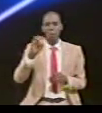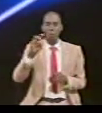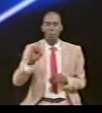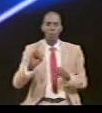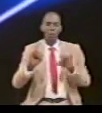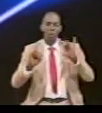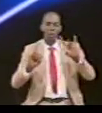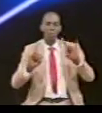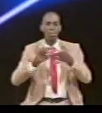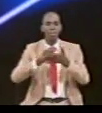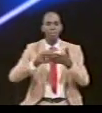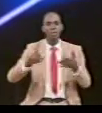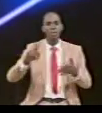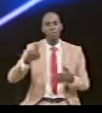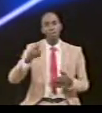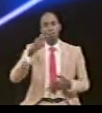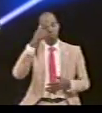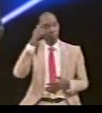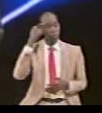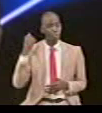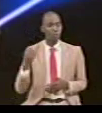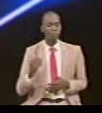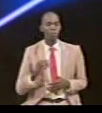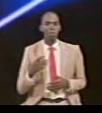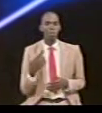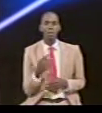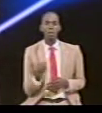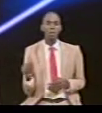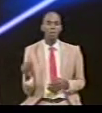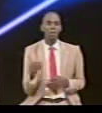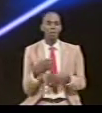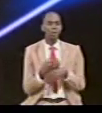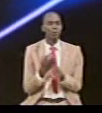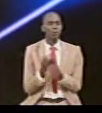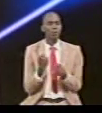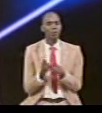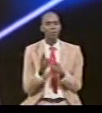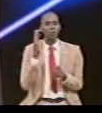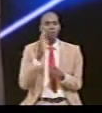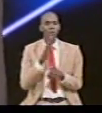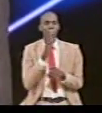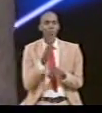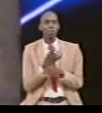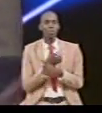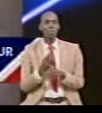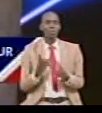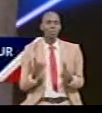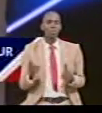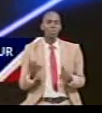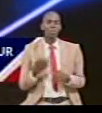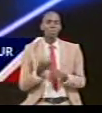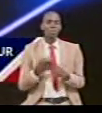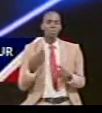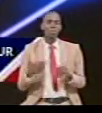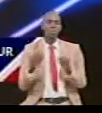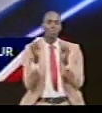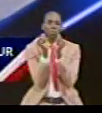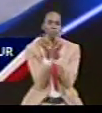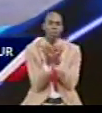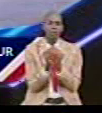21, because the creature itself also shall be delivered from the bondage of